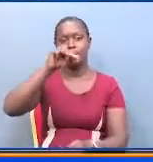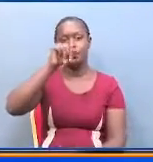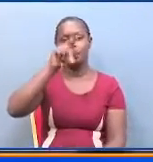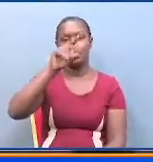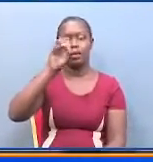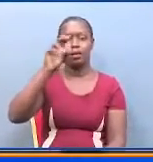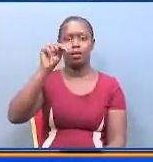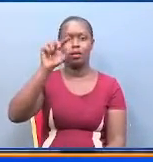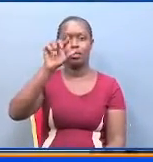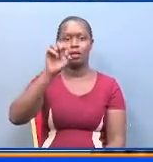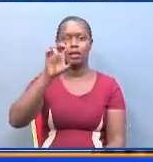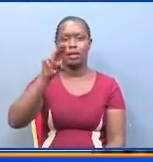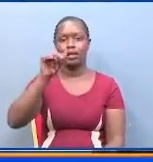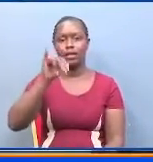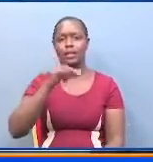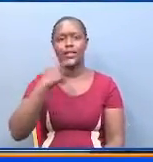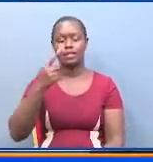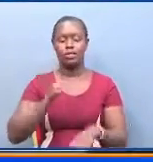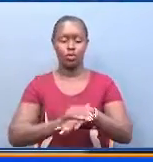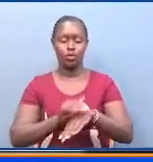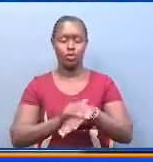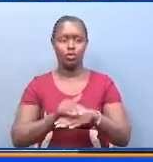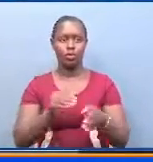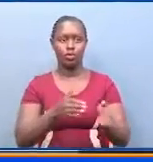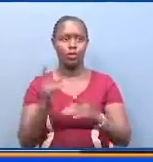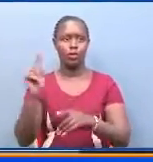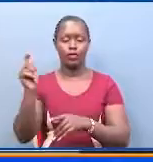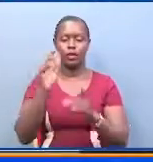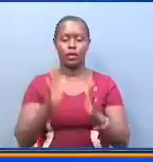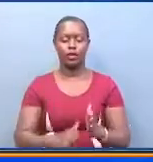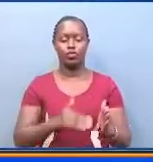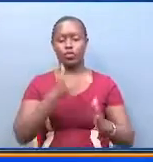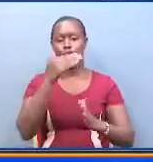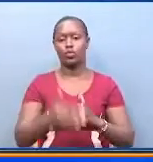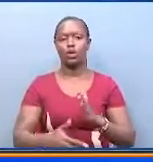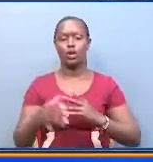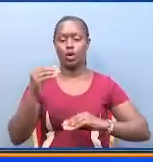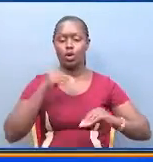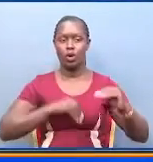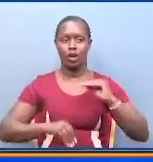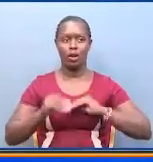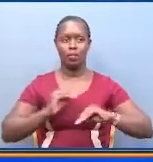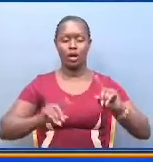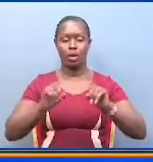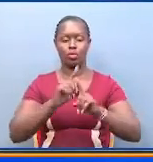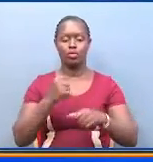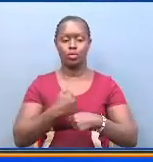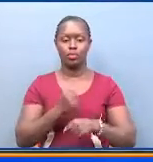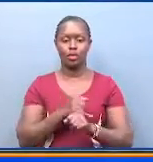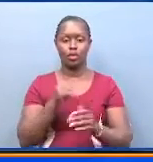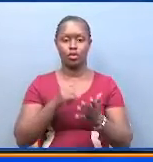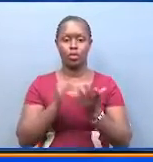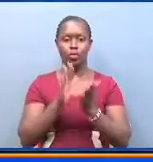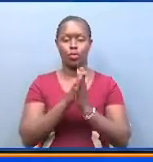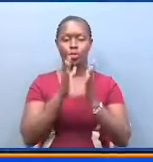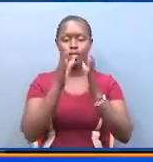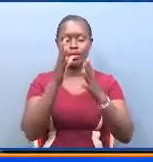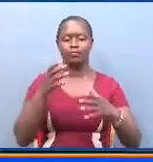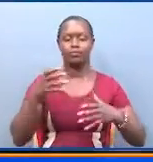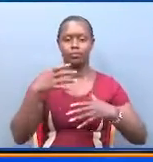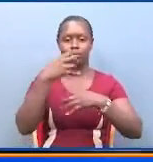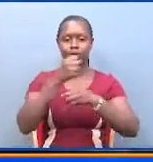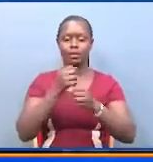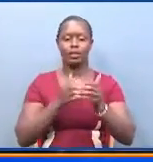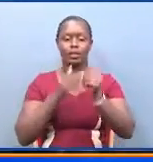said it was the opportune moment for Kenyans to eliminate corrupt regime and replace it with trustworthy leadership headed